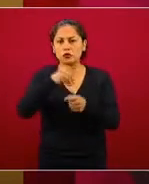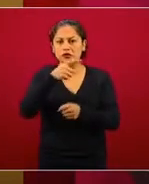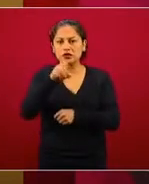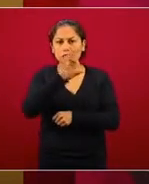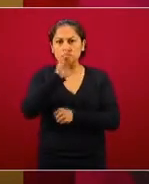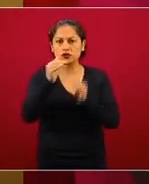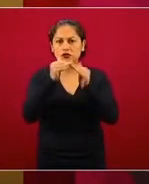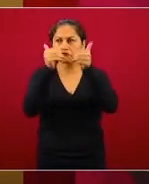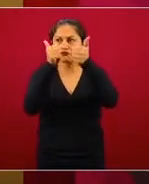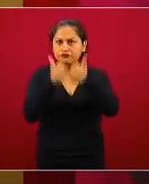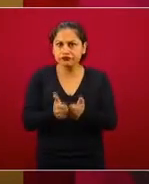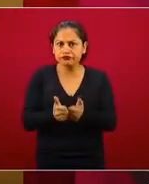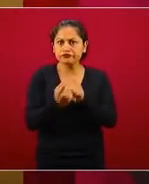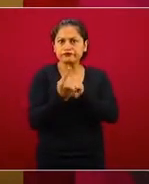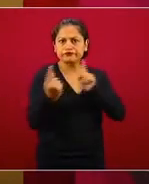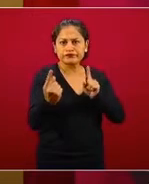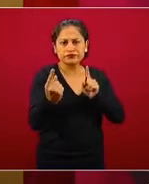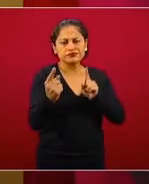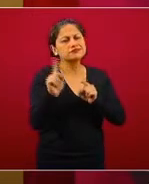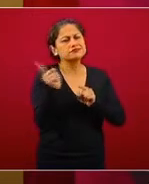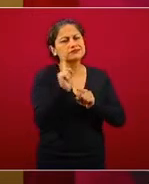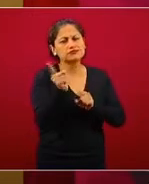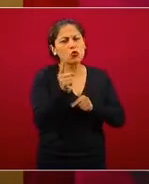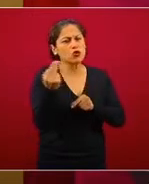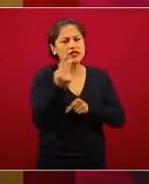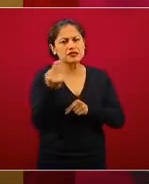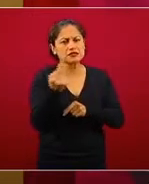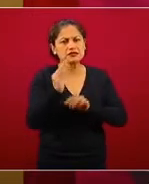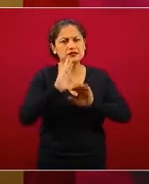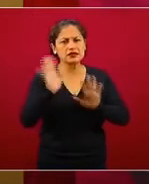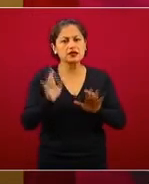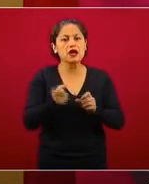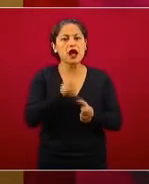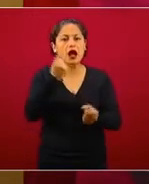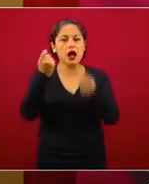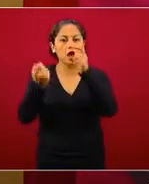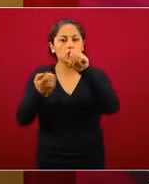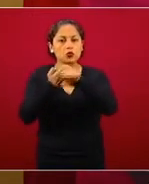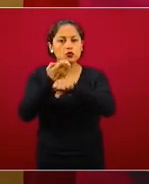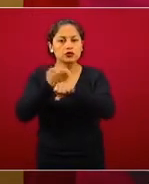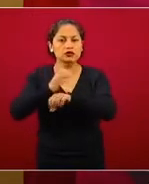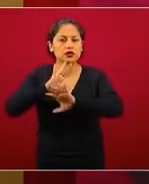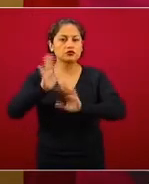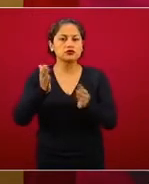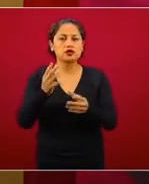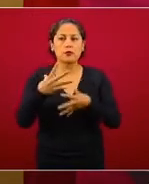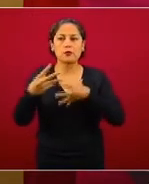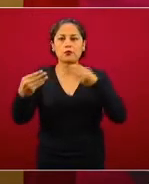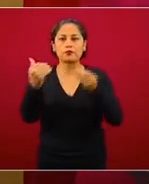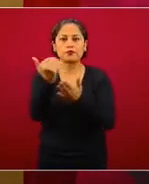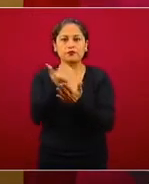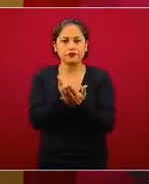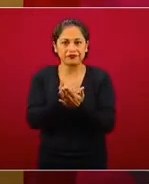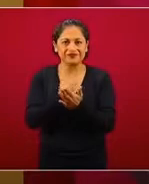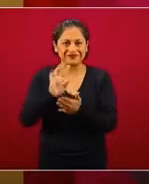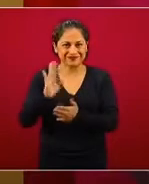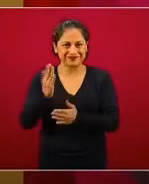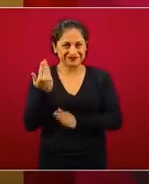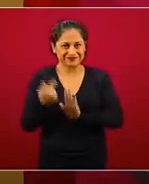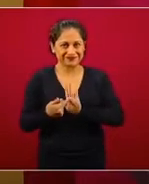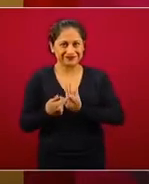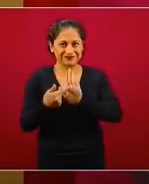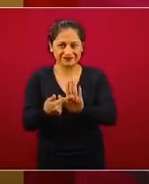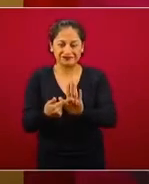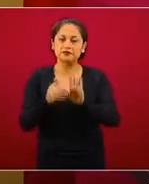how we're going to exit our national strategy, which we had planned for May 30th to stop with our safe